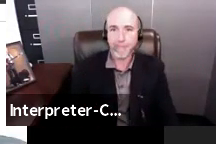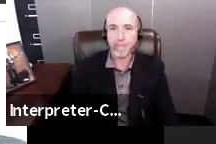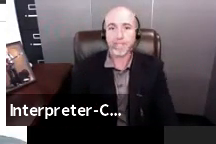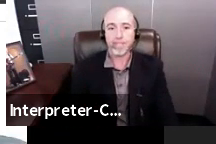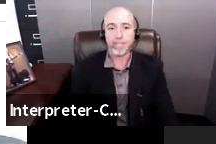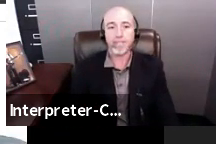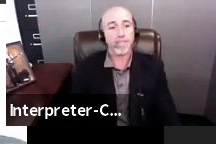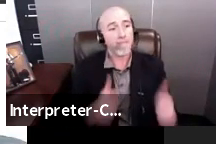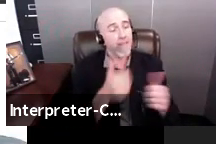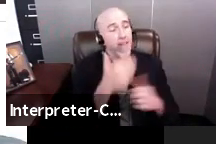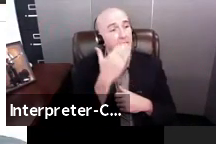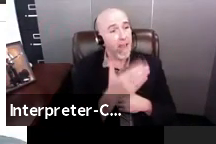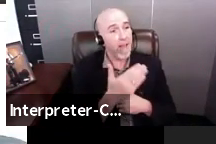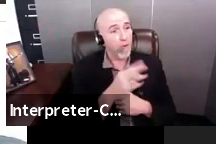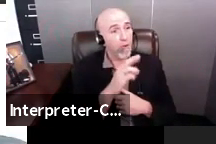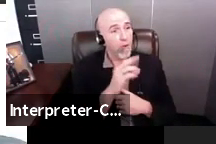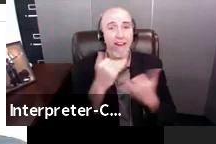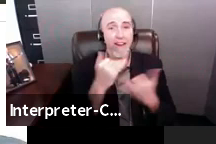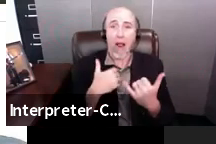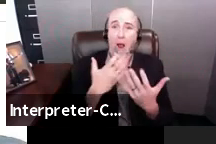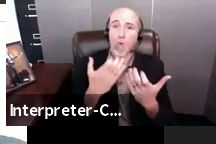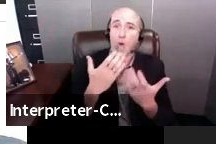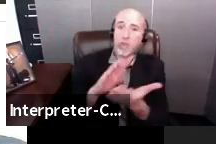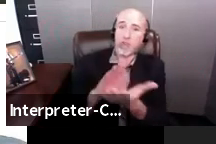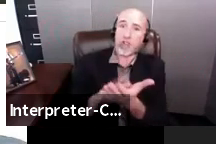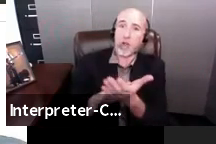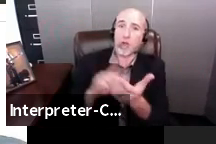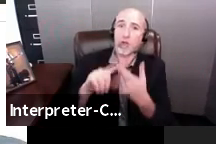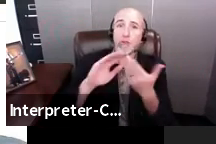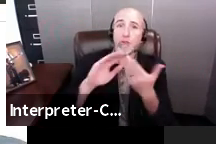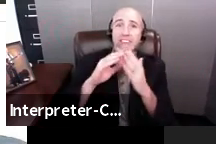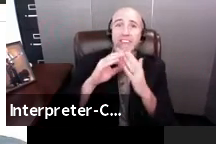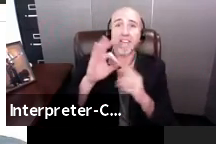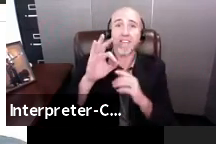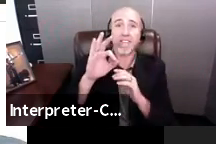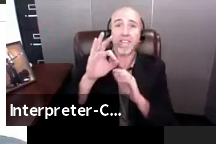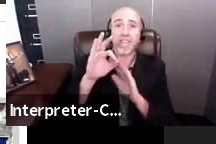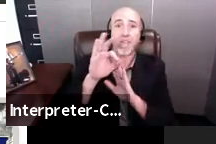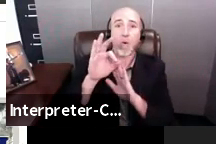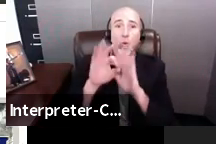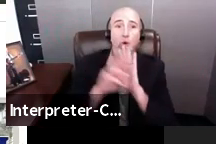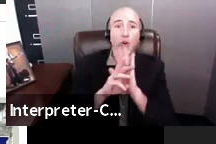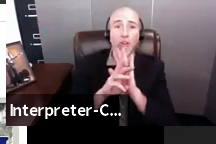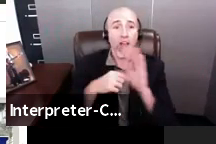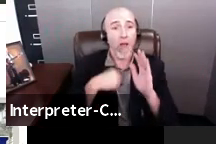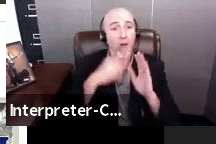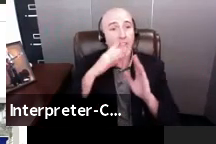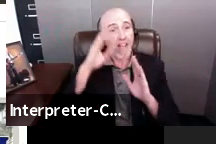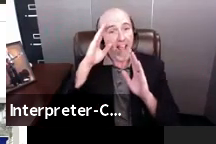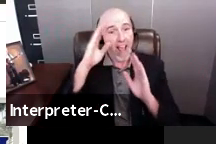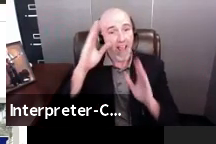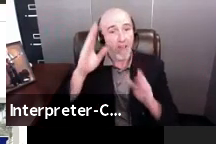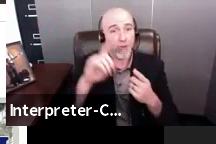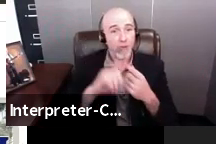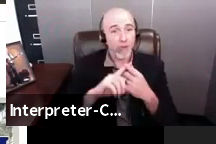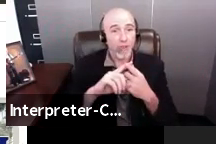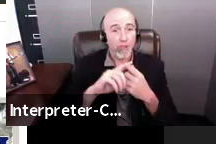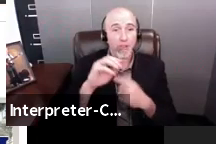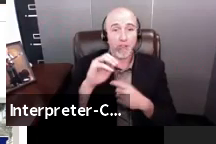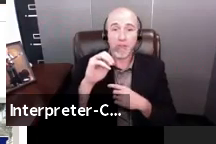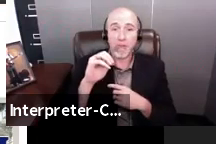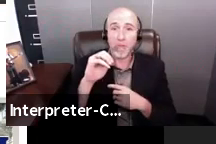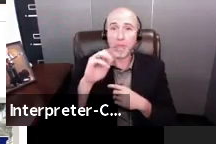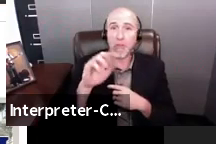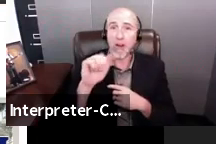you. Next, we're going to have a shout out to the city of Fort Worth. I want to say howdy to Mr. Al